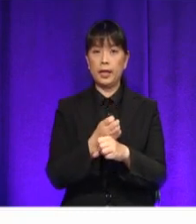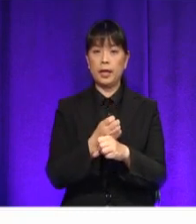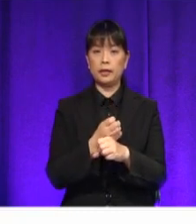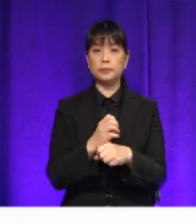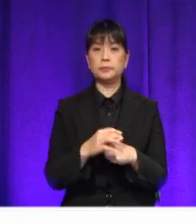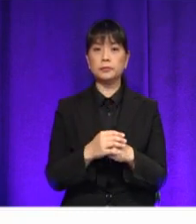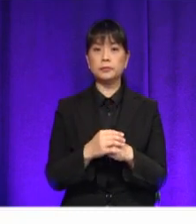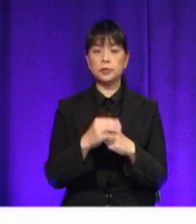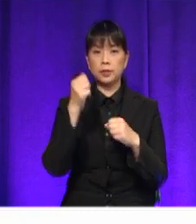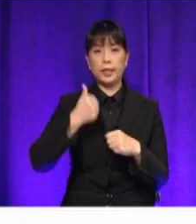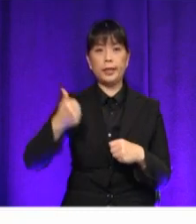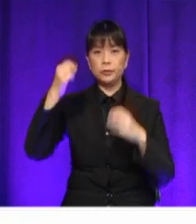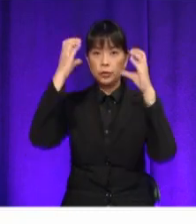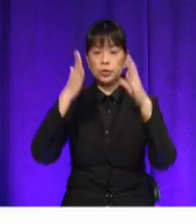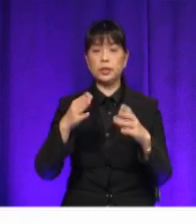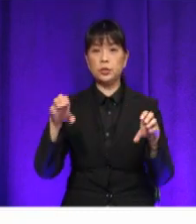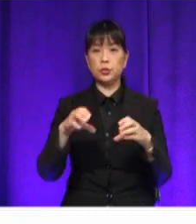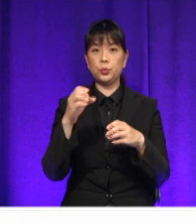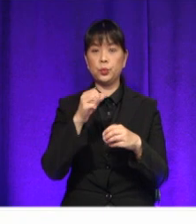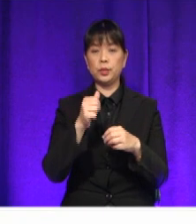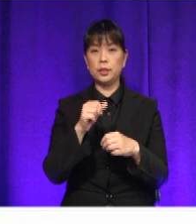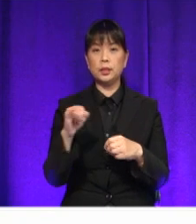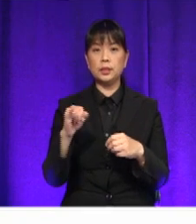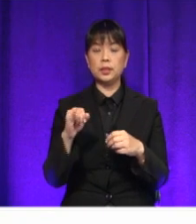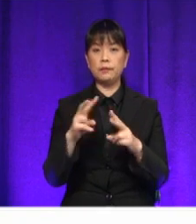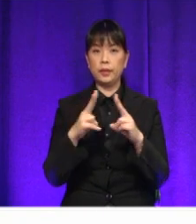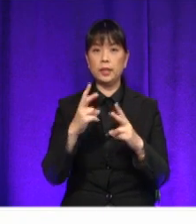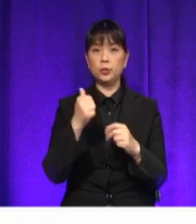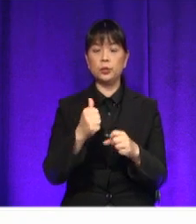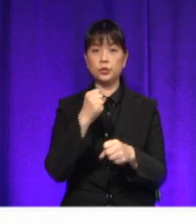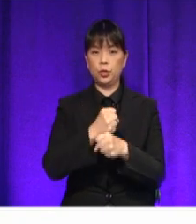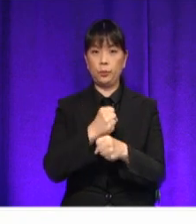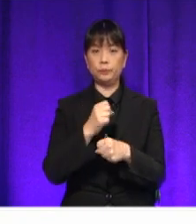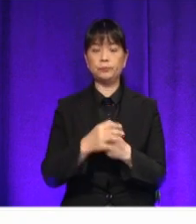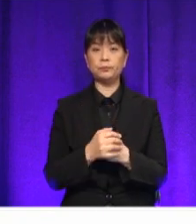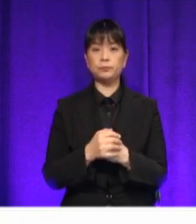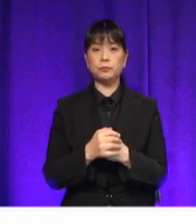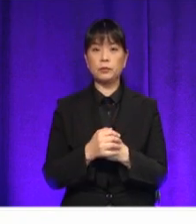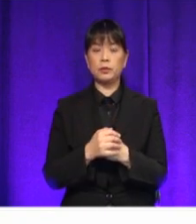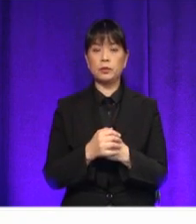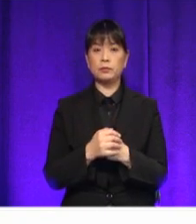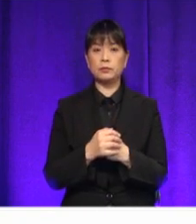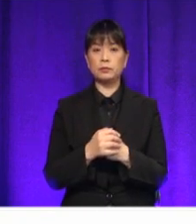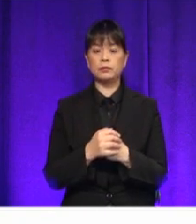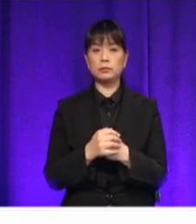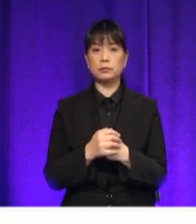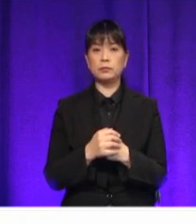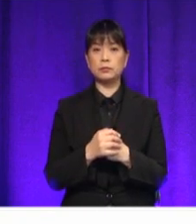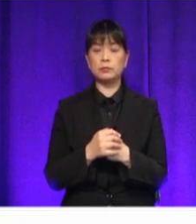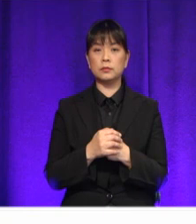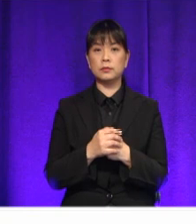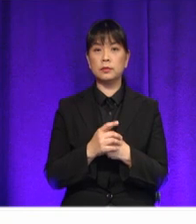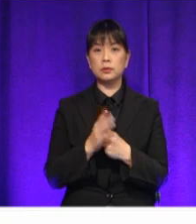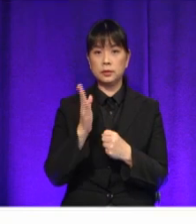job. Neither of my boys have ever complained about the teachers or the organisation of the school. They will be